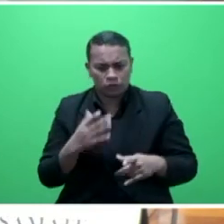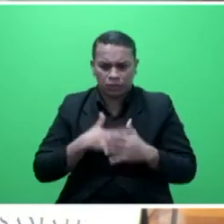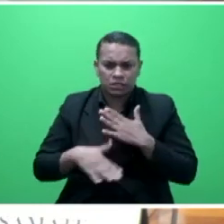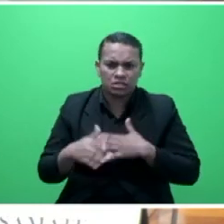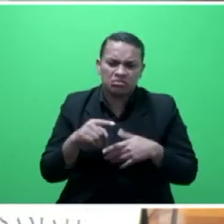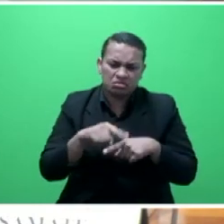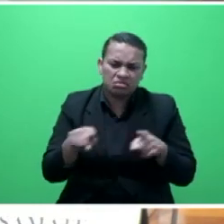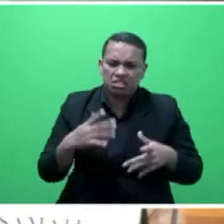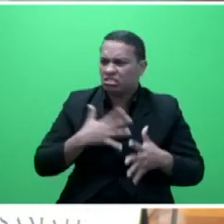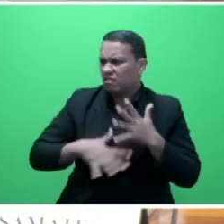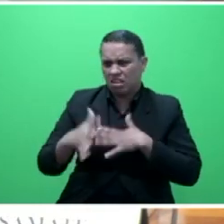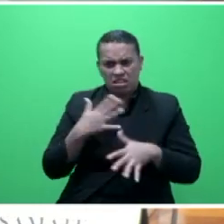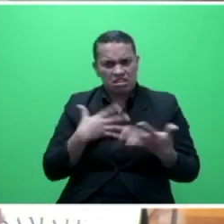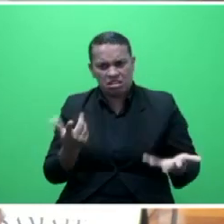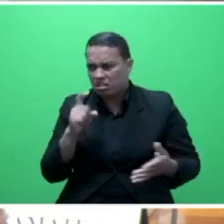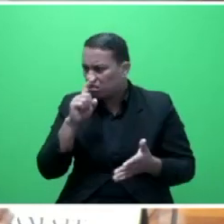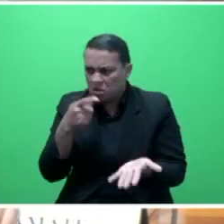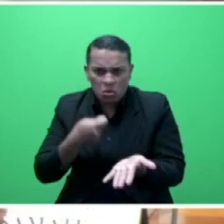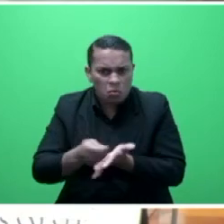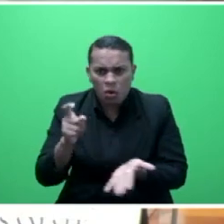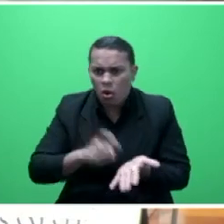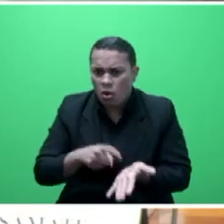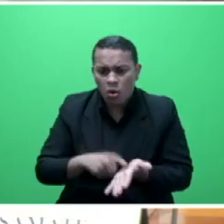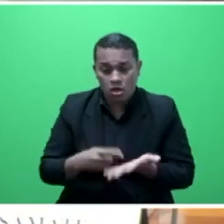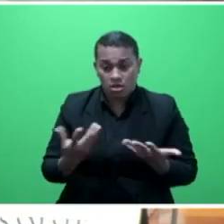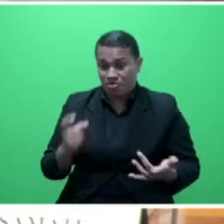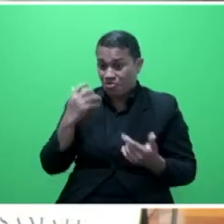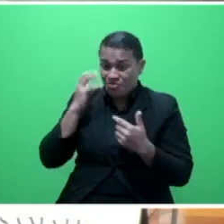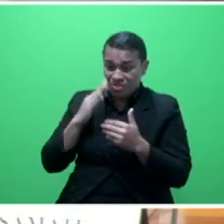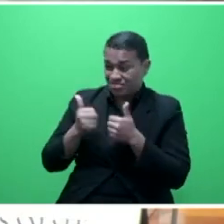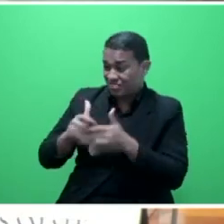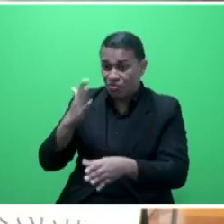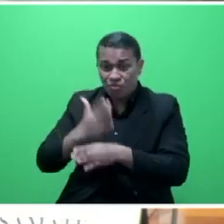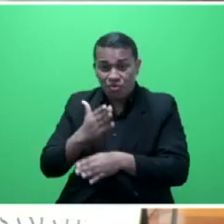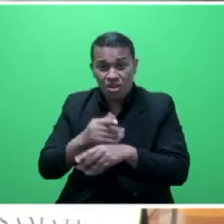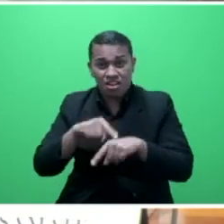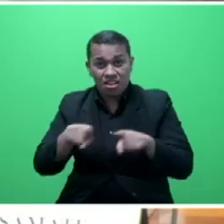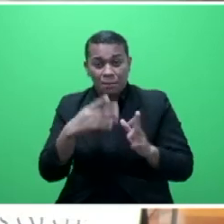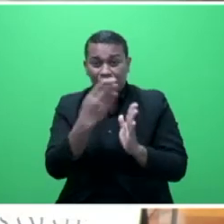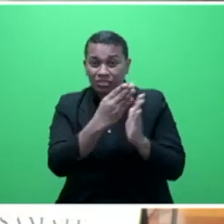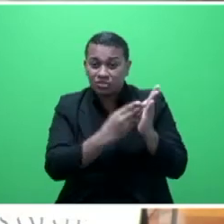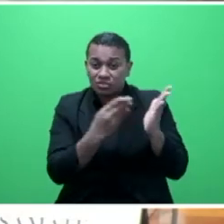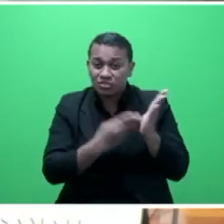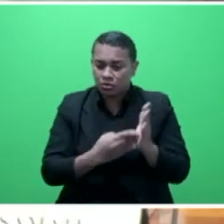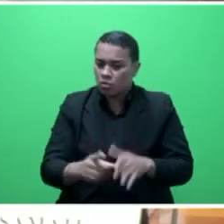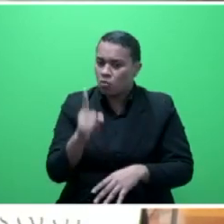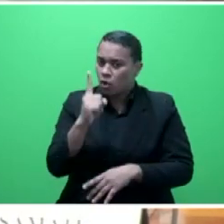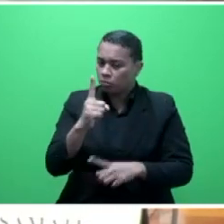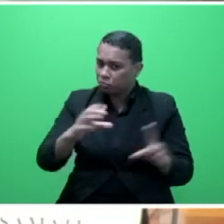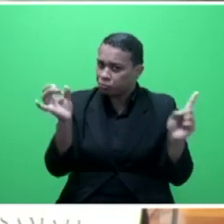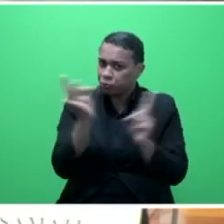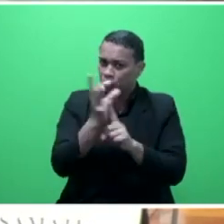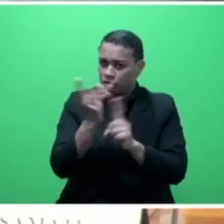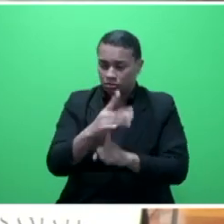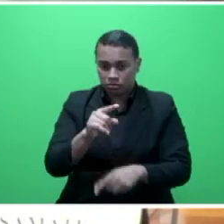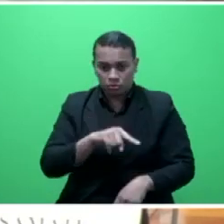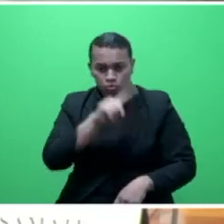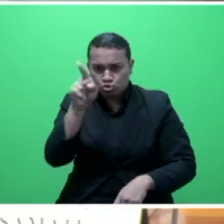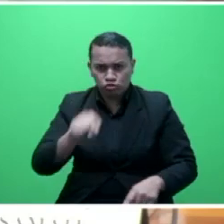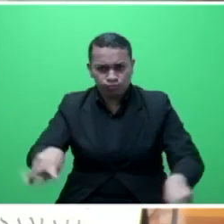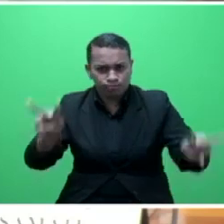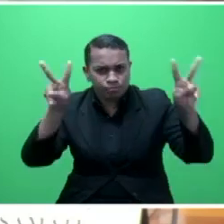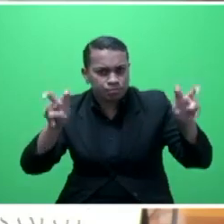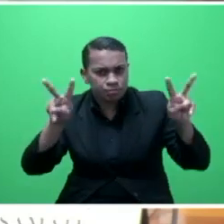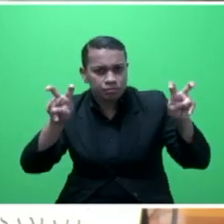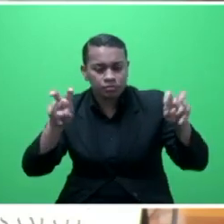fallout. Mr. Speaker, sir, from the start of building this year's budget, we were guided by one more important question. What good